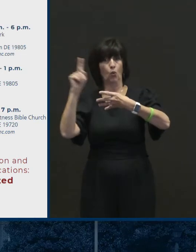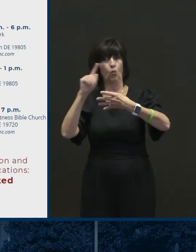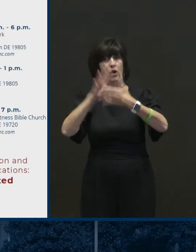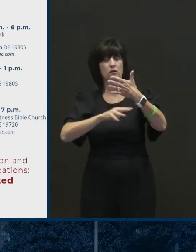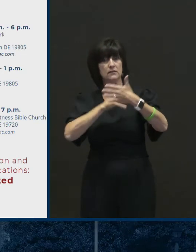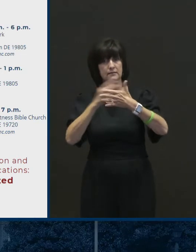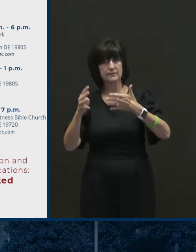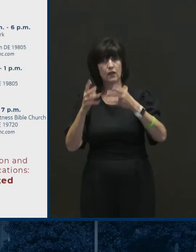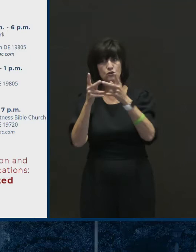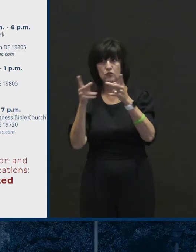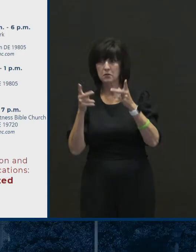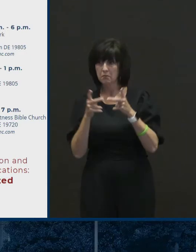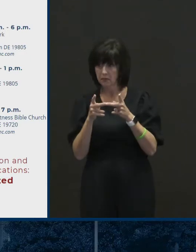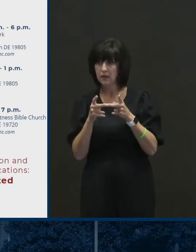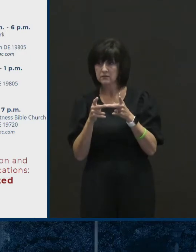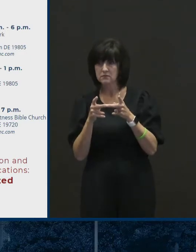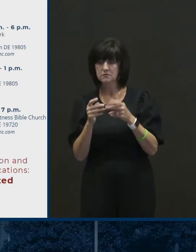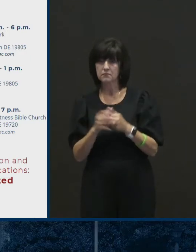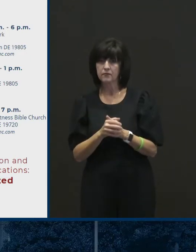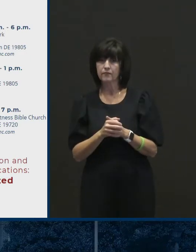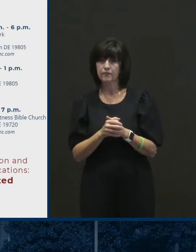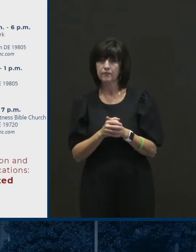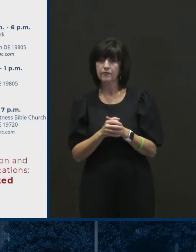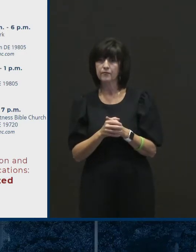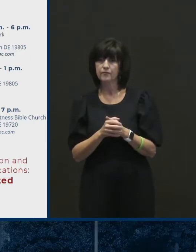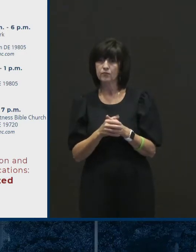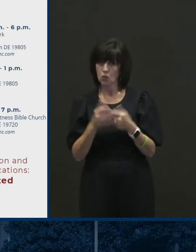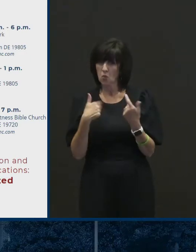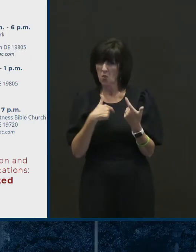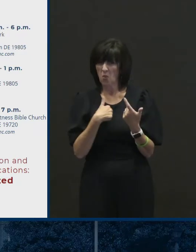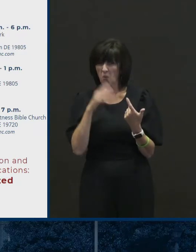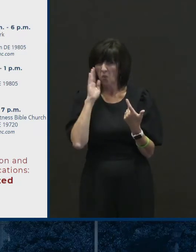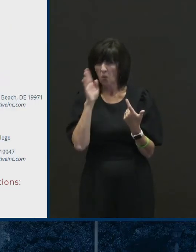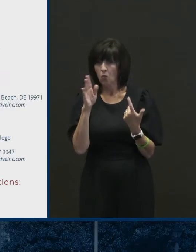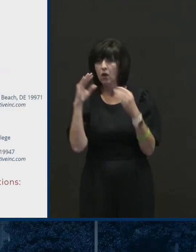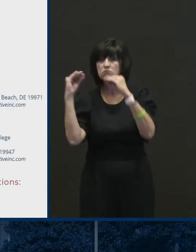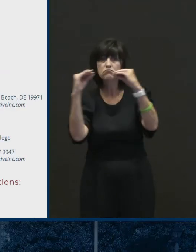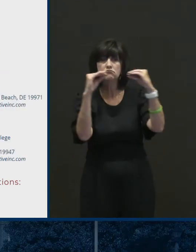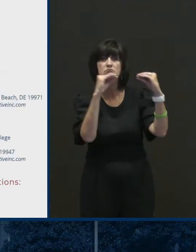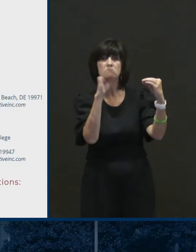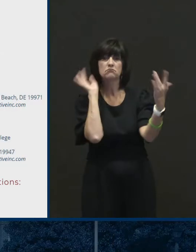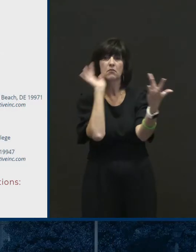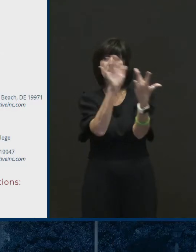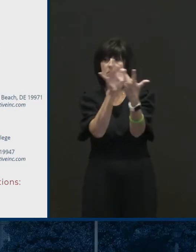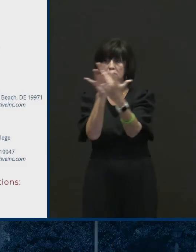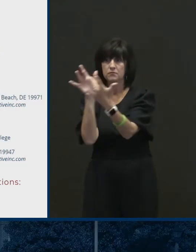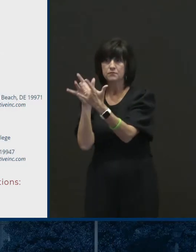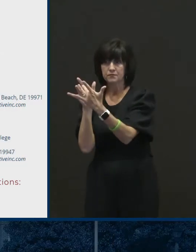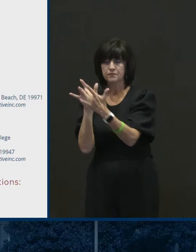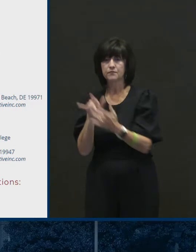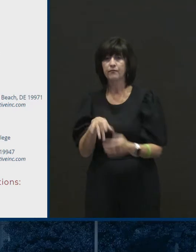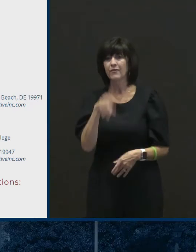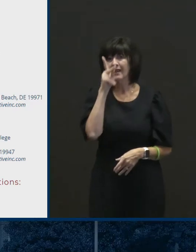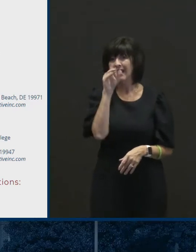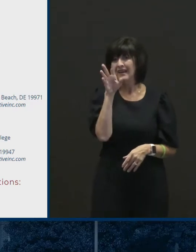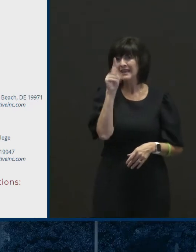is known, and we'll also do some outreach about that once we get the specifics of the launch. Kent County,